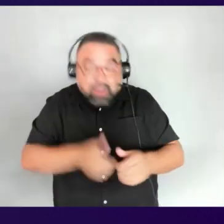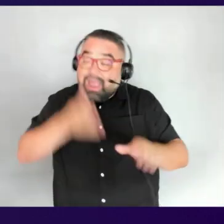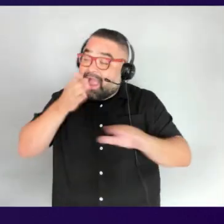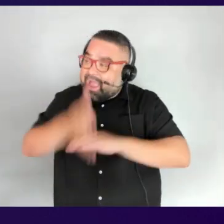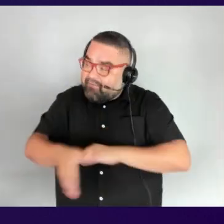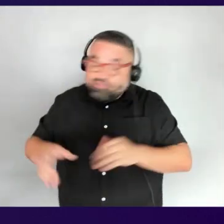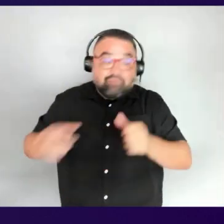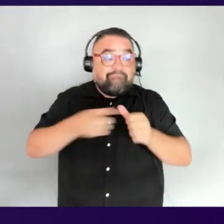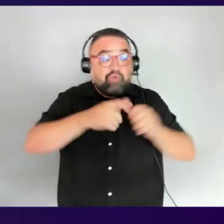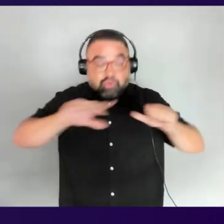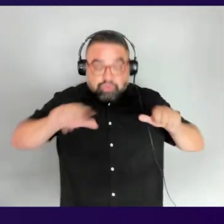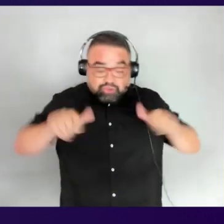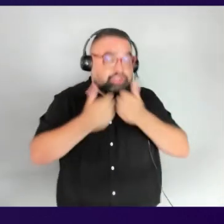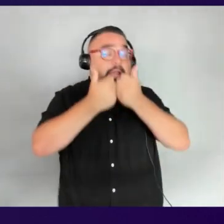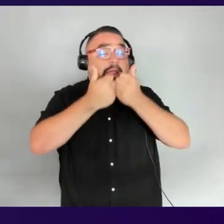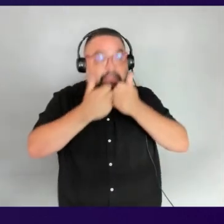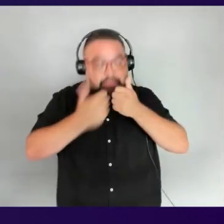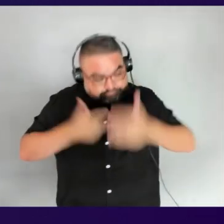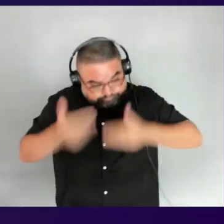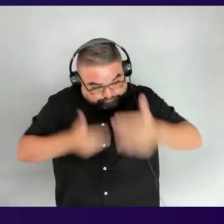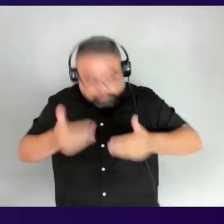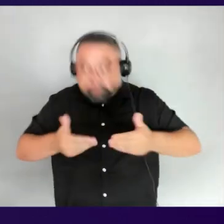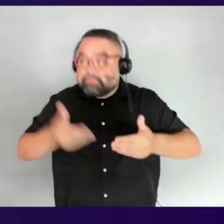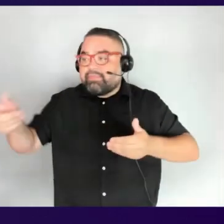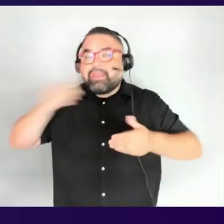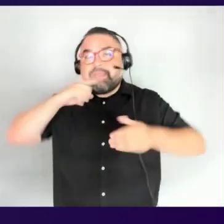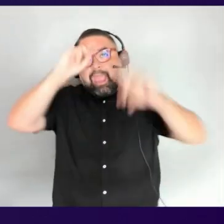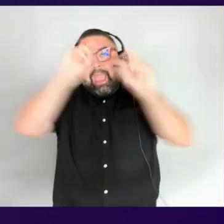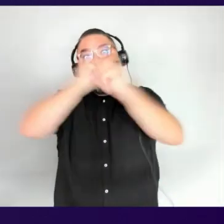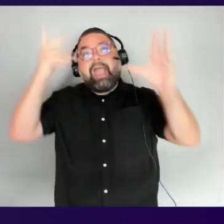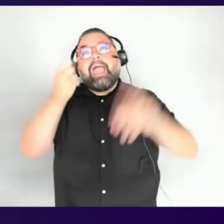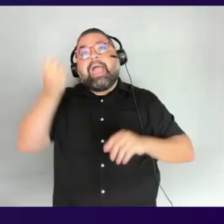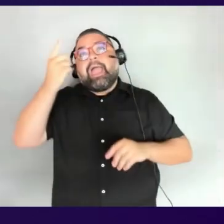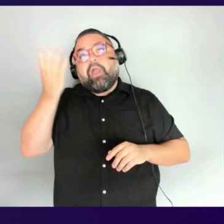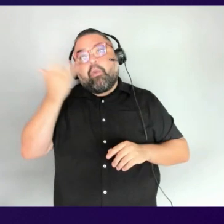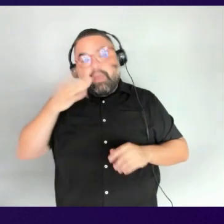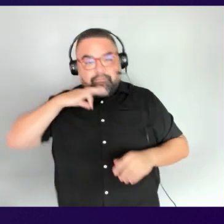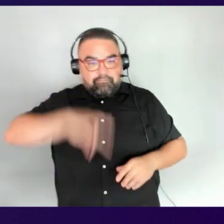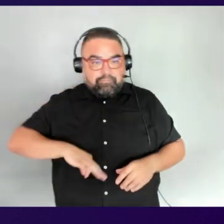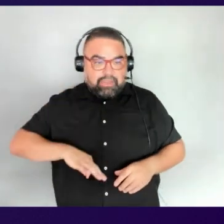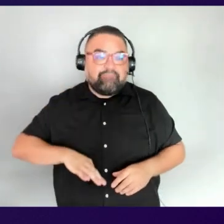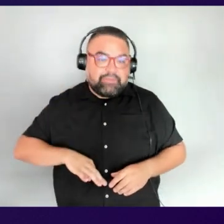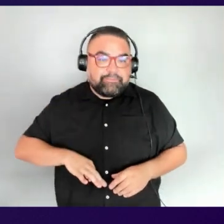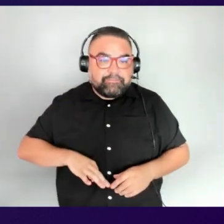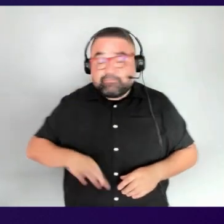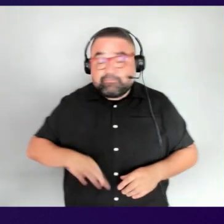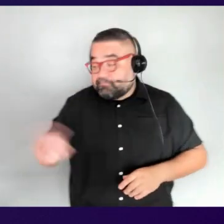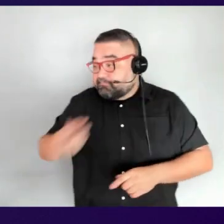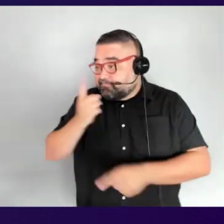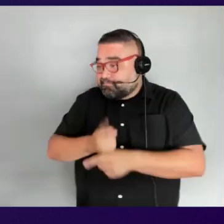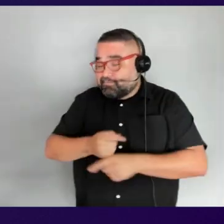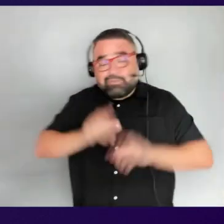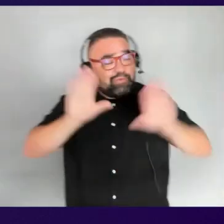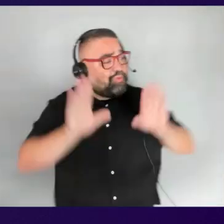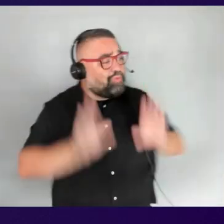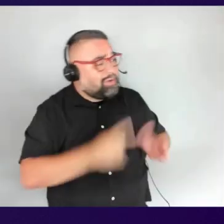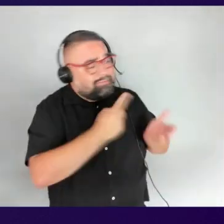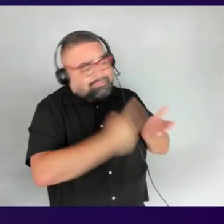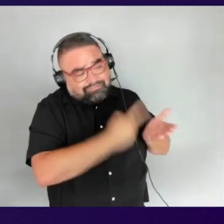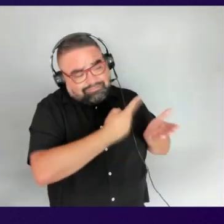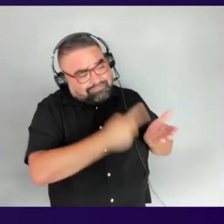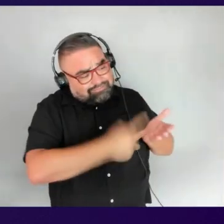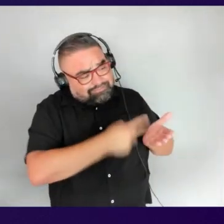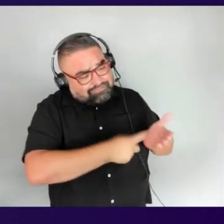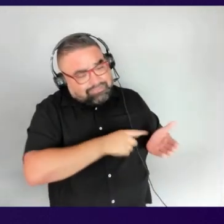hurdle, it's so much easier to see the business value. Absolutely. Jeff, this has been a great conversation, and where can our viewers go to learn